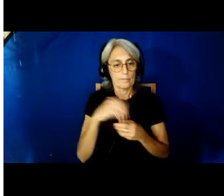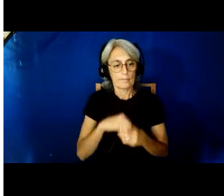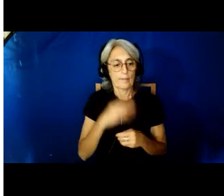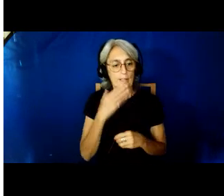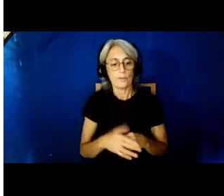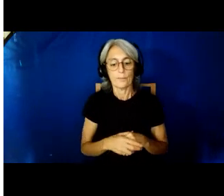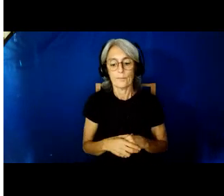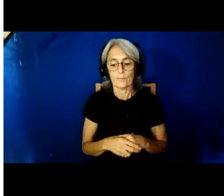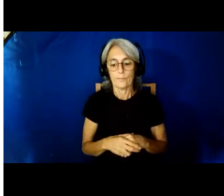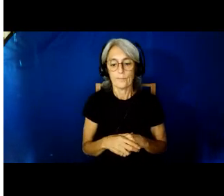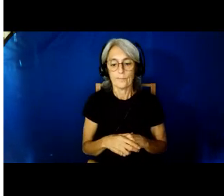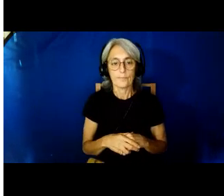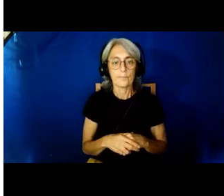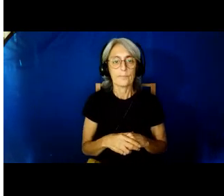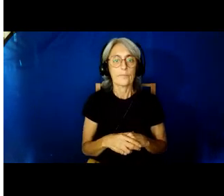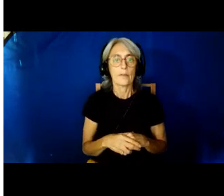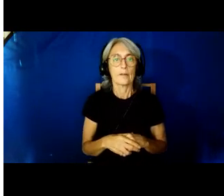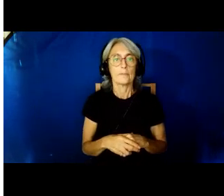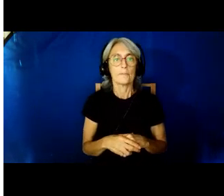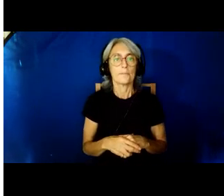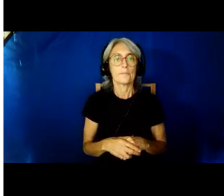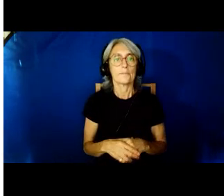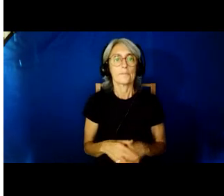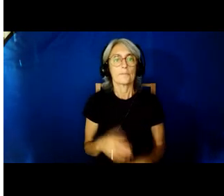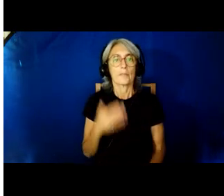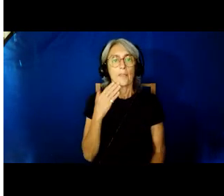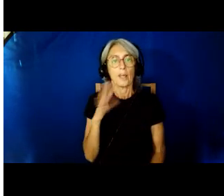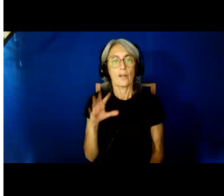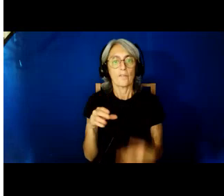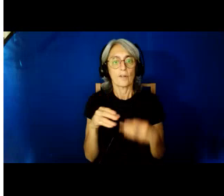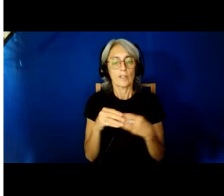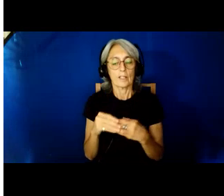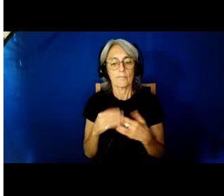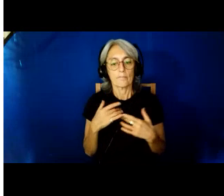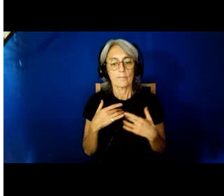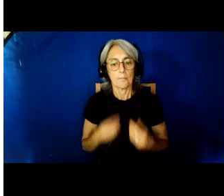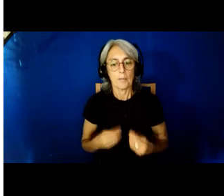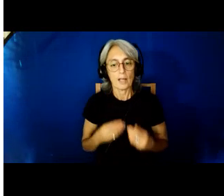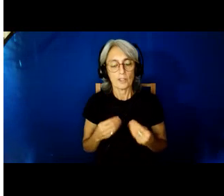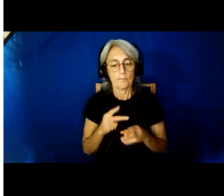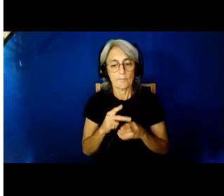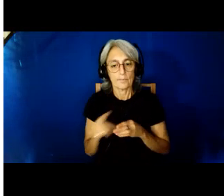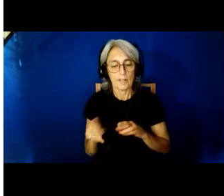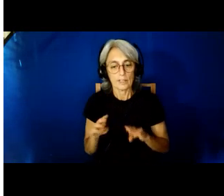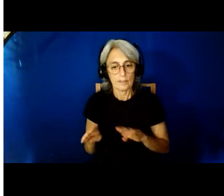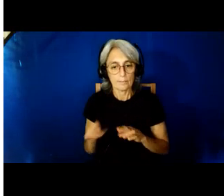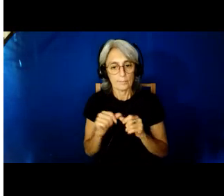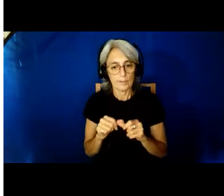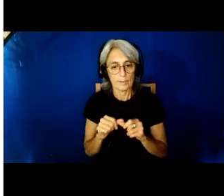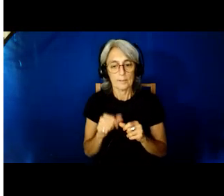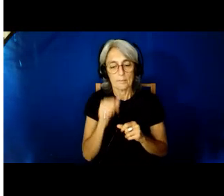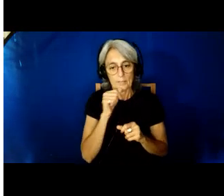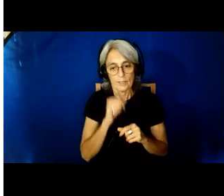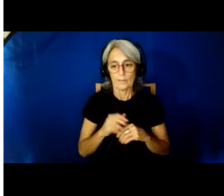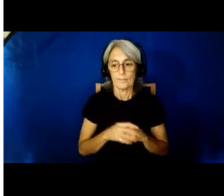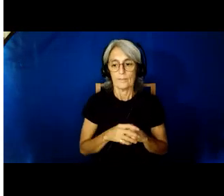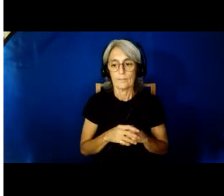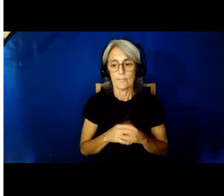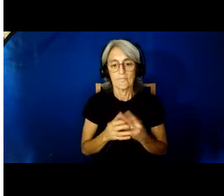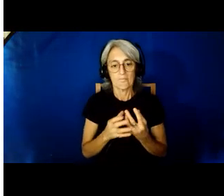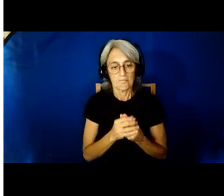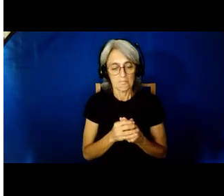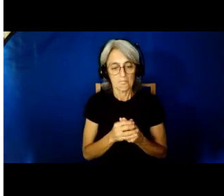Martha Nakimi, thank you so much for your leadership and the passion and professionalism and persistence and patience all combined that